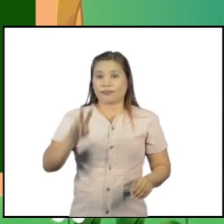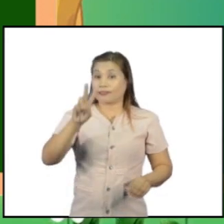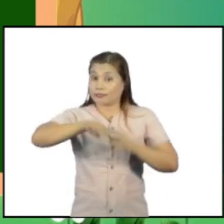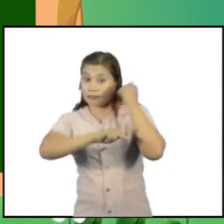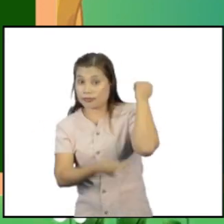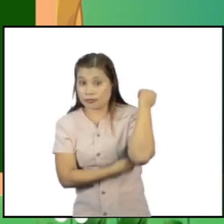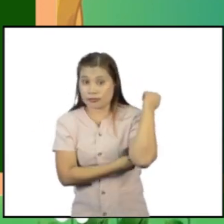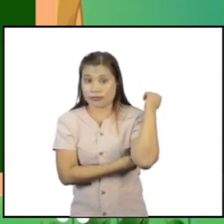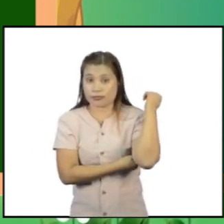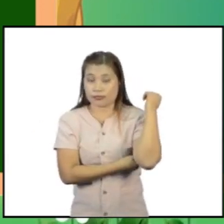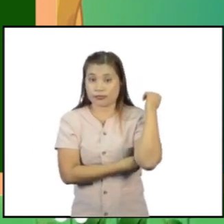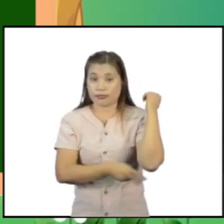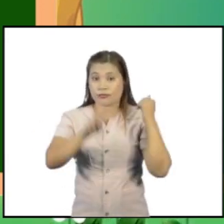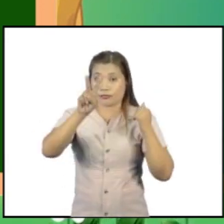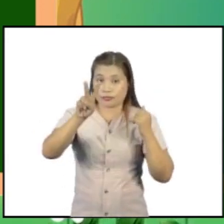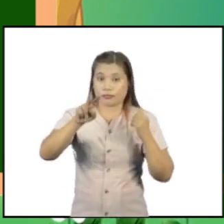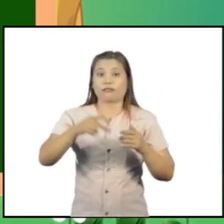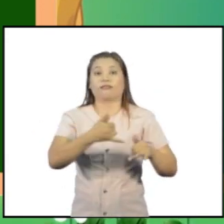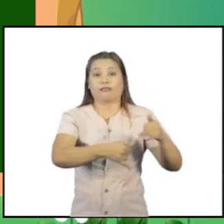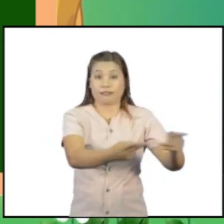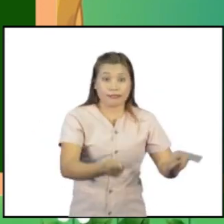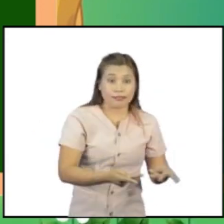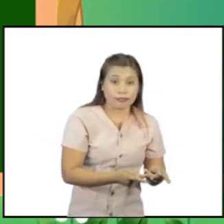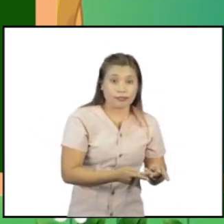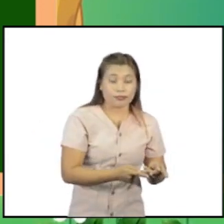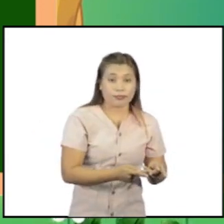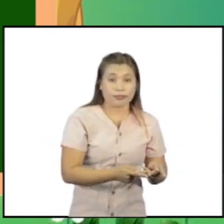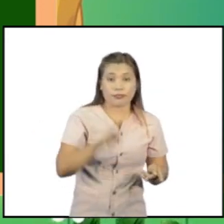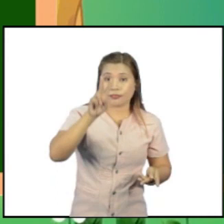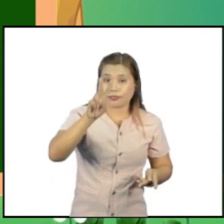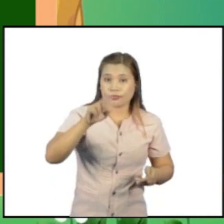2 bags, 2 parks,